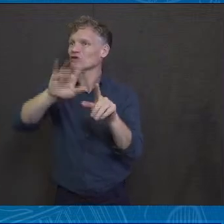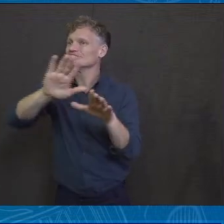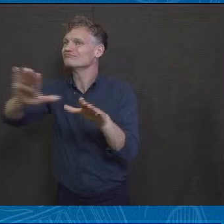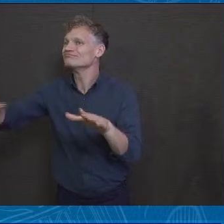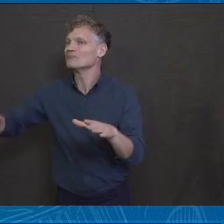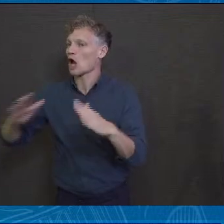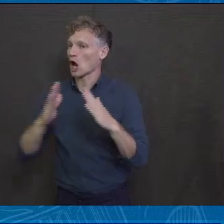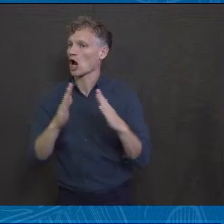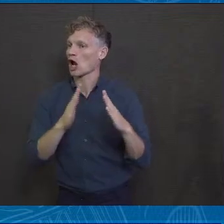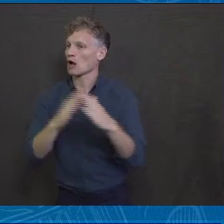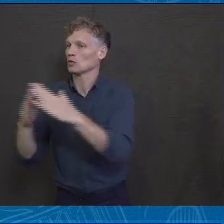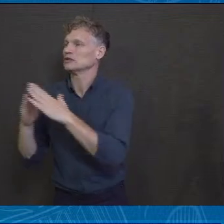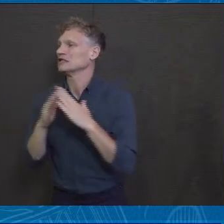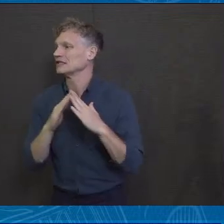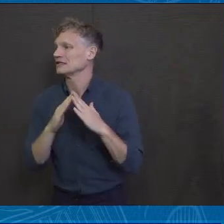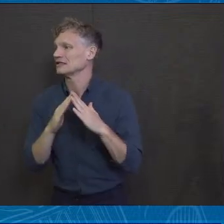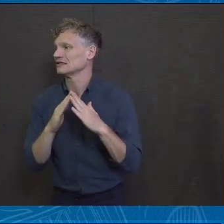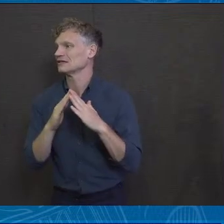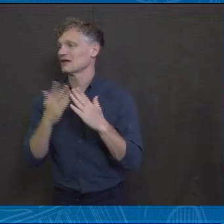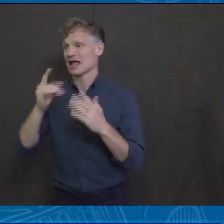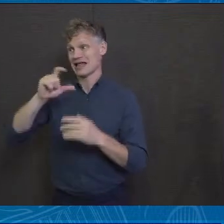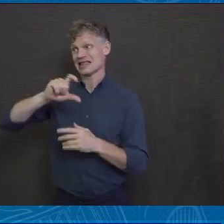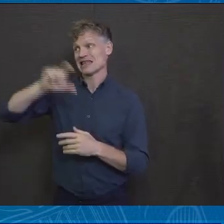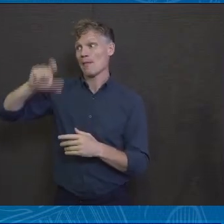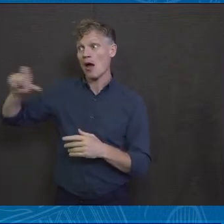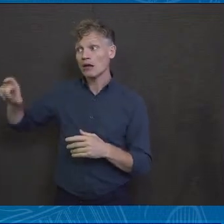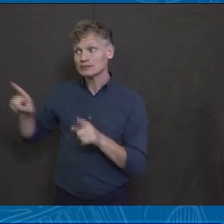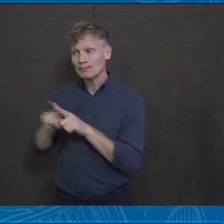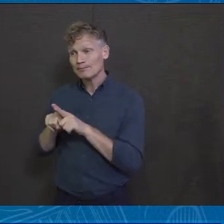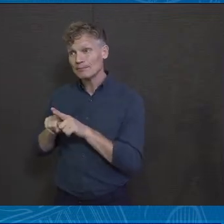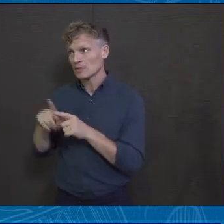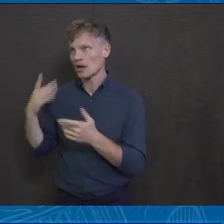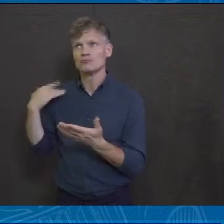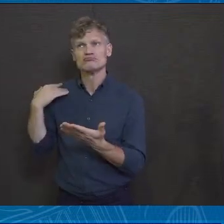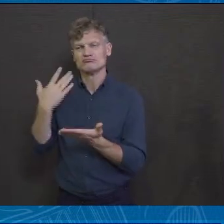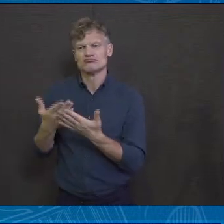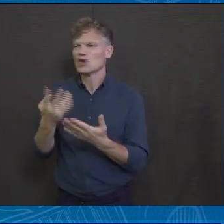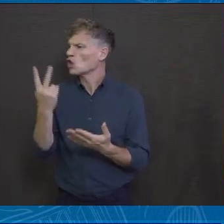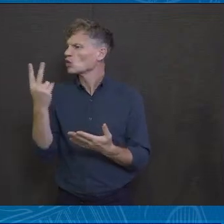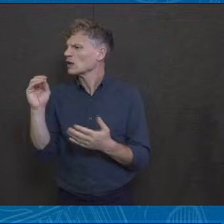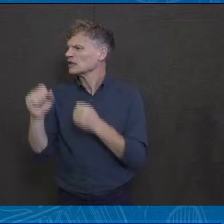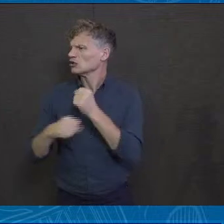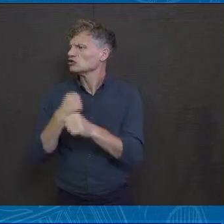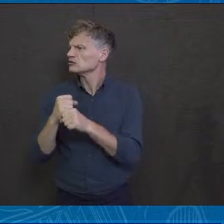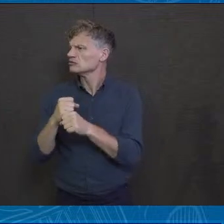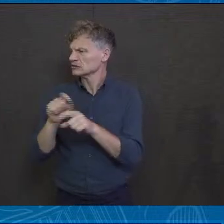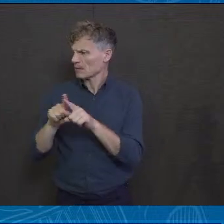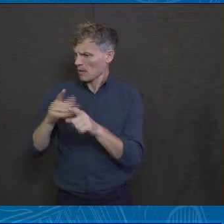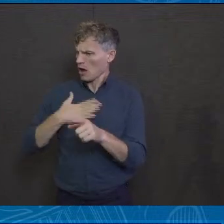Nepal. We do it a lot in the last 20 years in our department, but